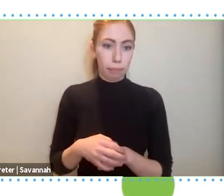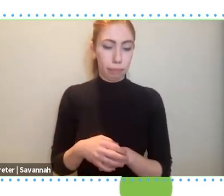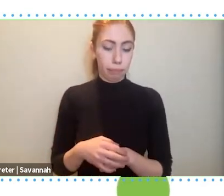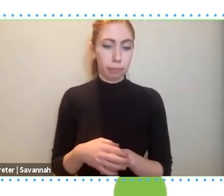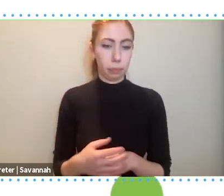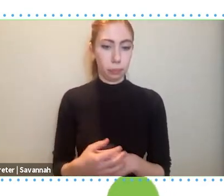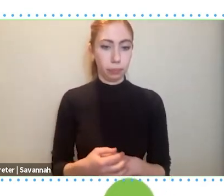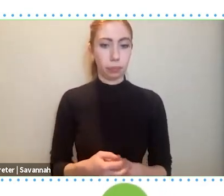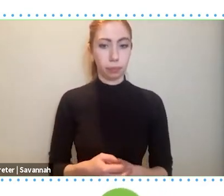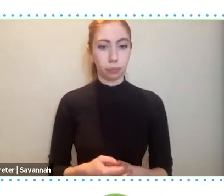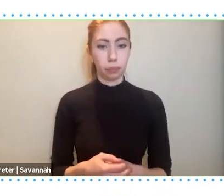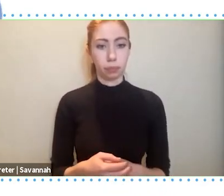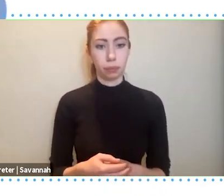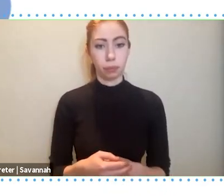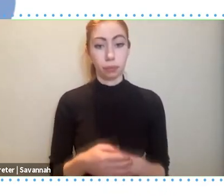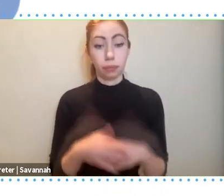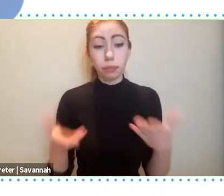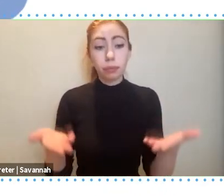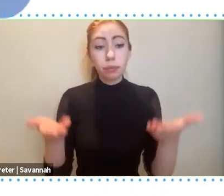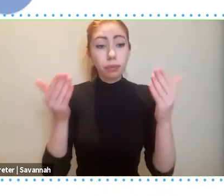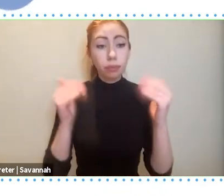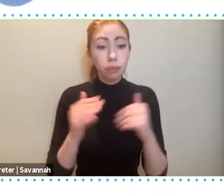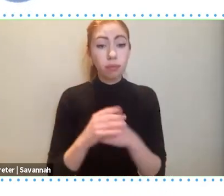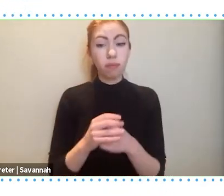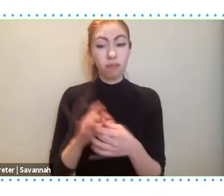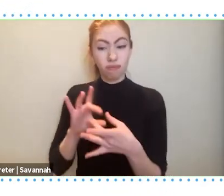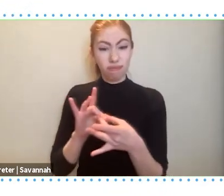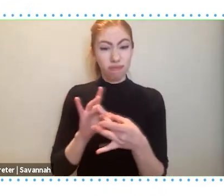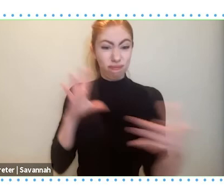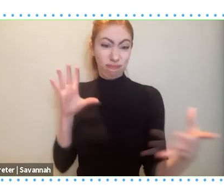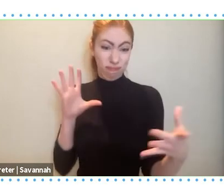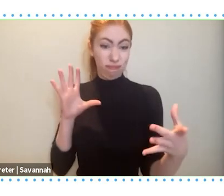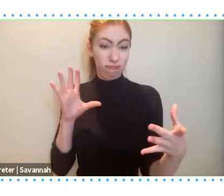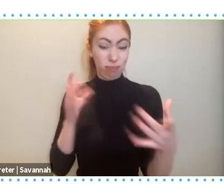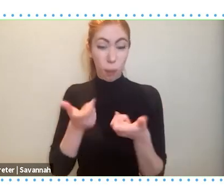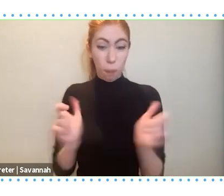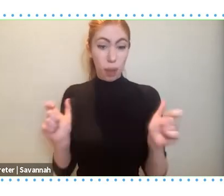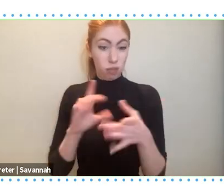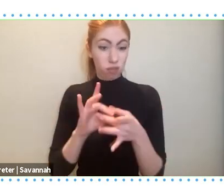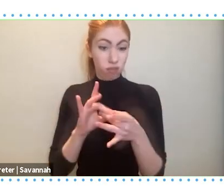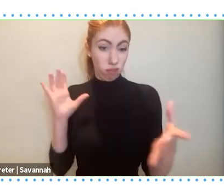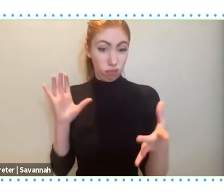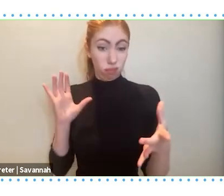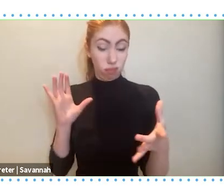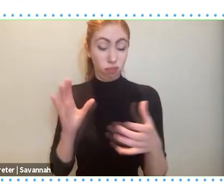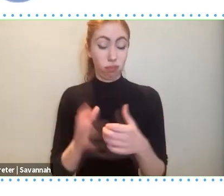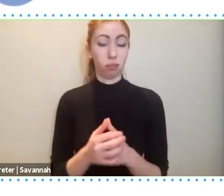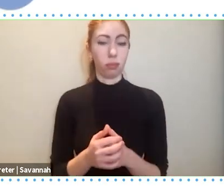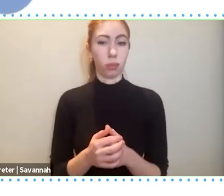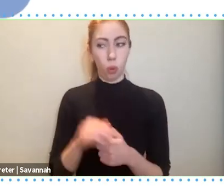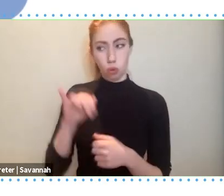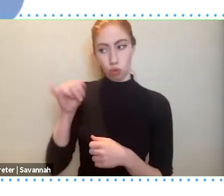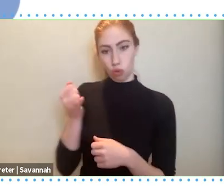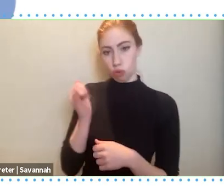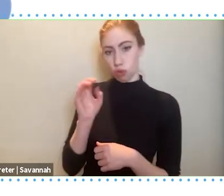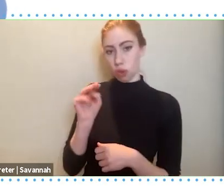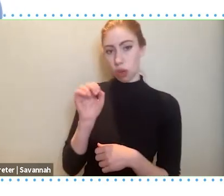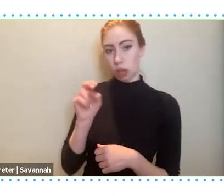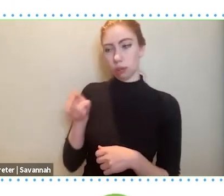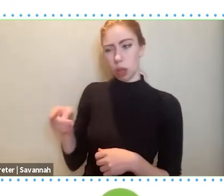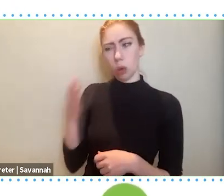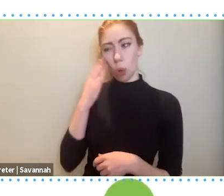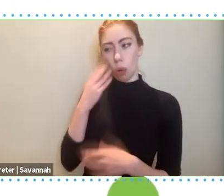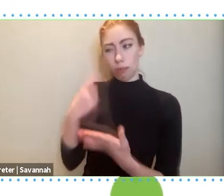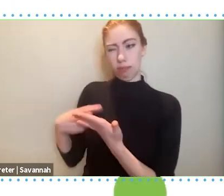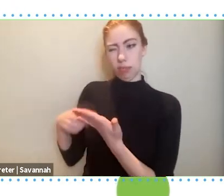Disconnect, and Jeanne has sort of, you know, mentioned it already, but the disconnection between what